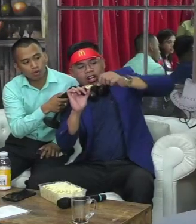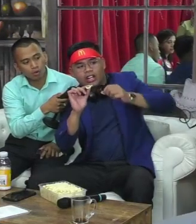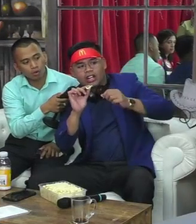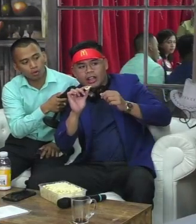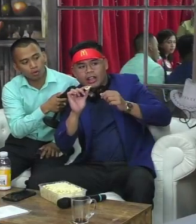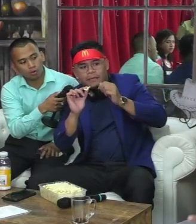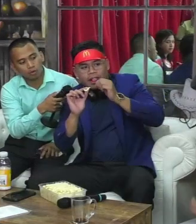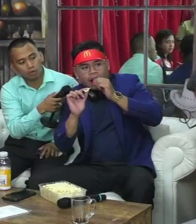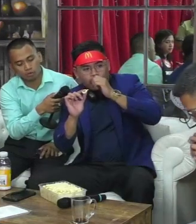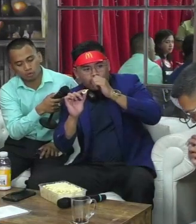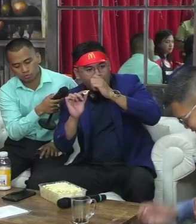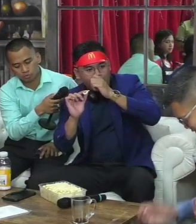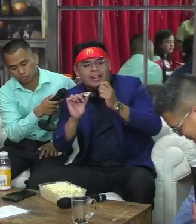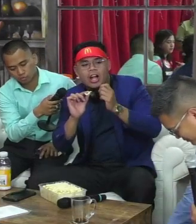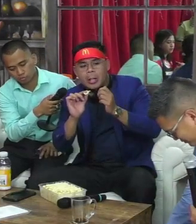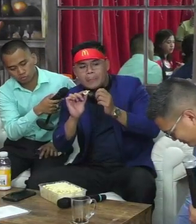Oh.